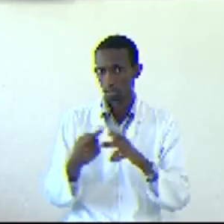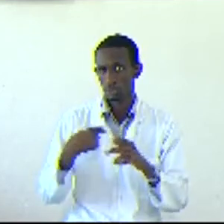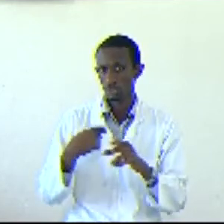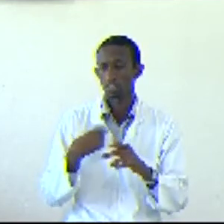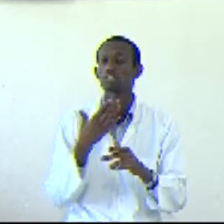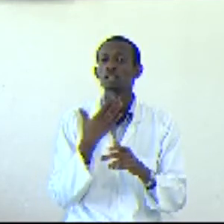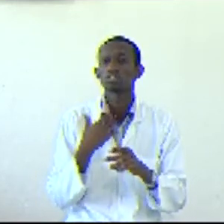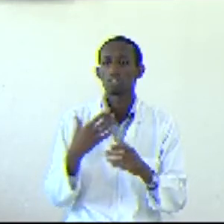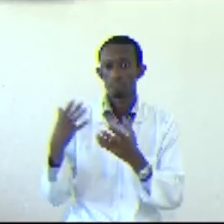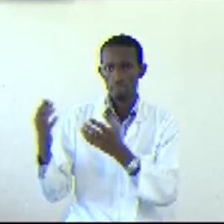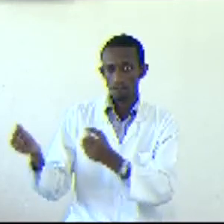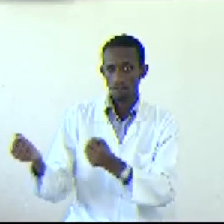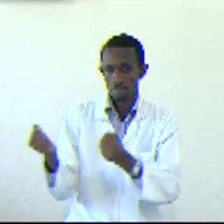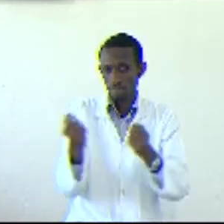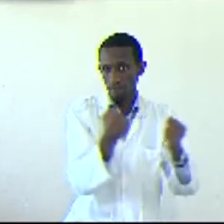you observe